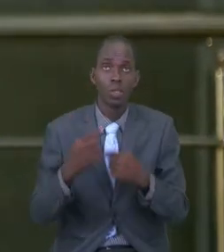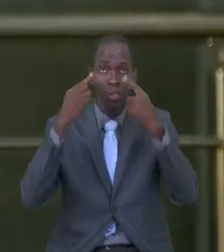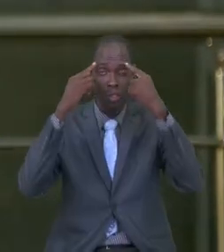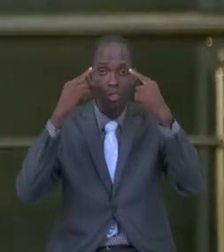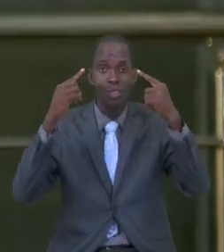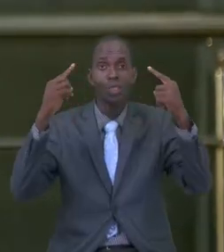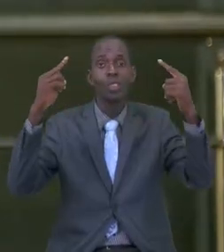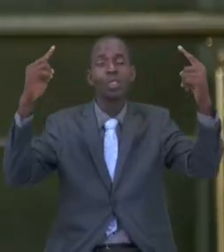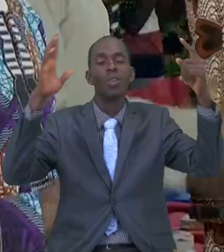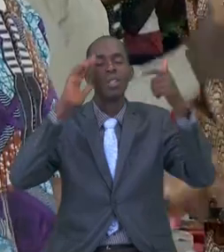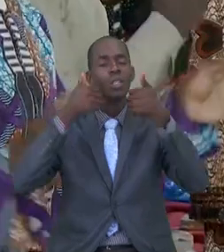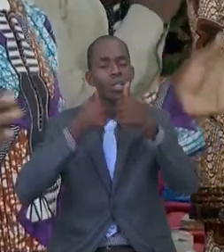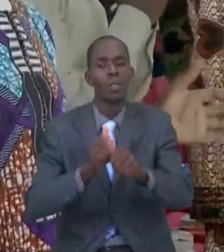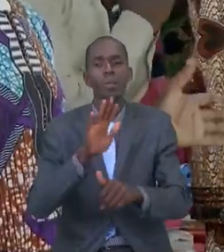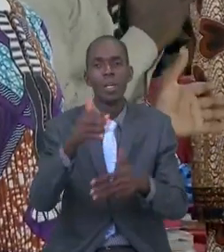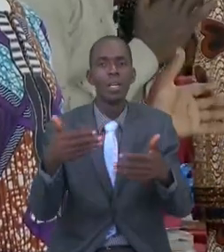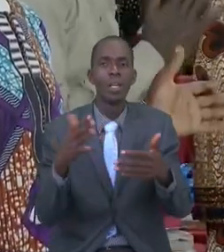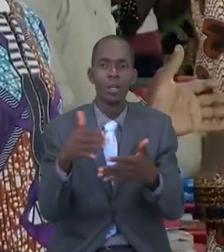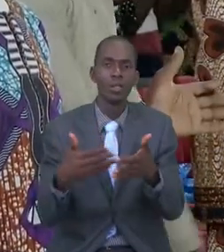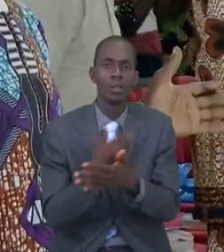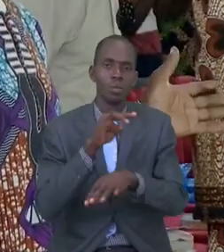success will follow your ministry.